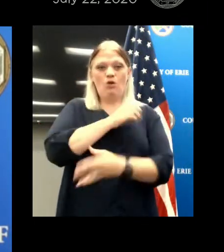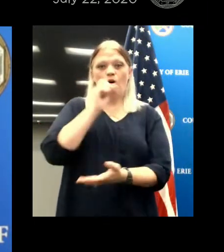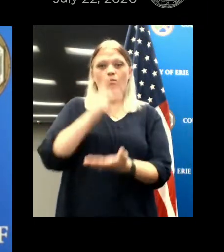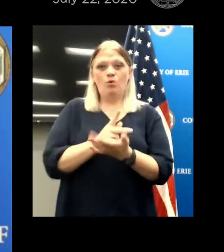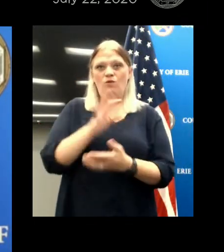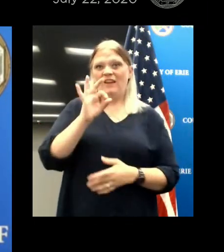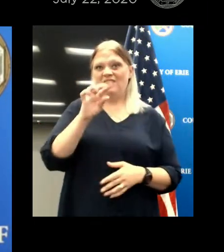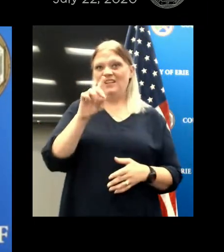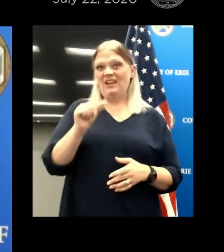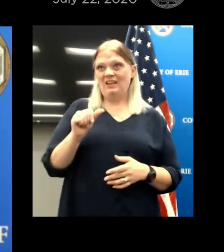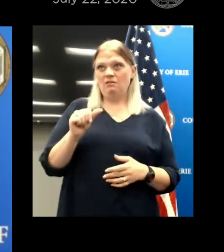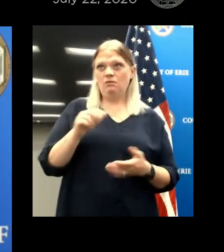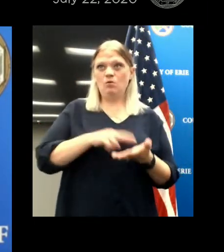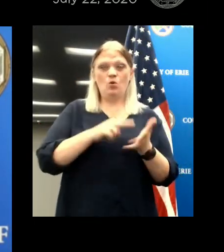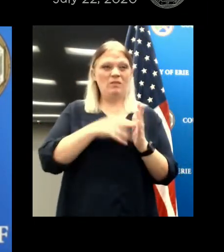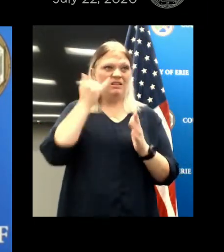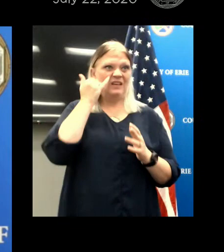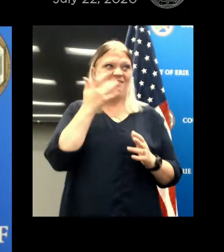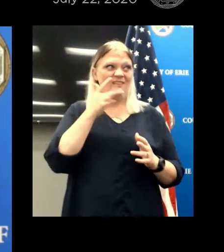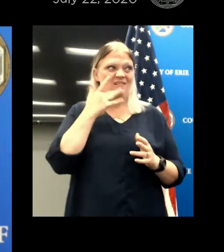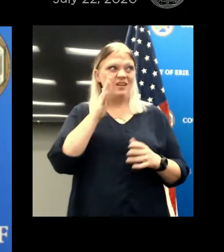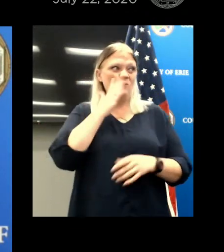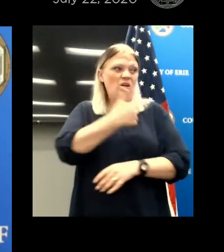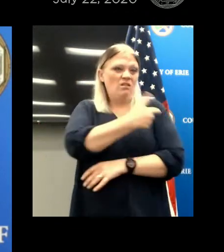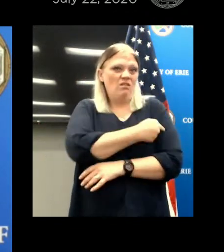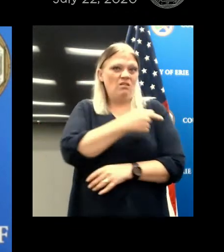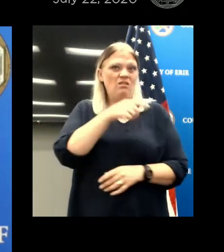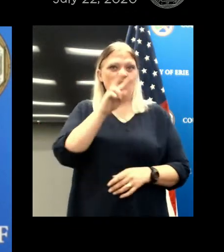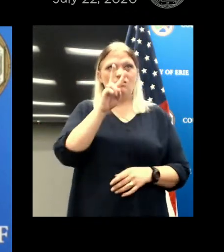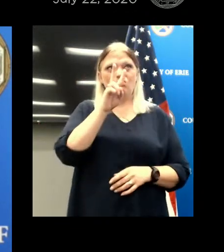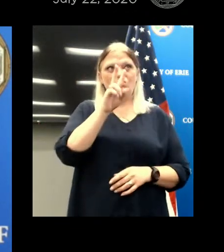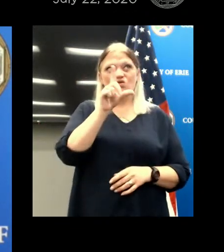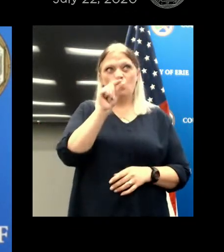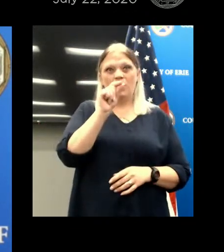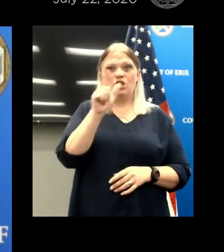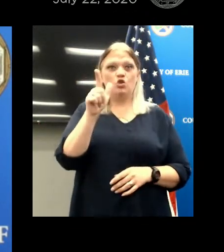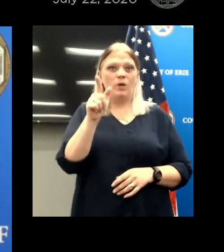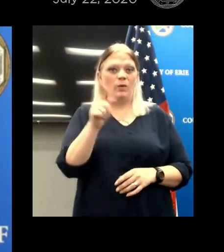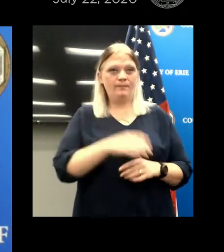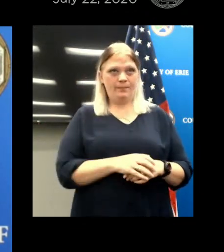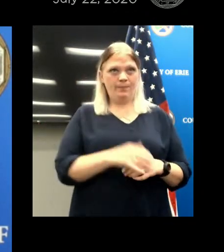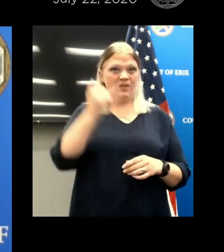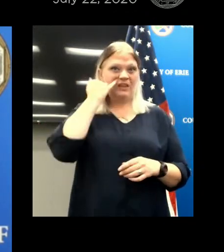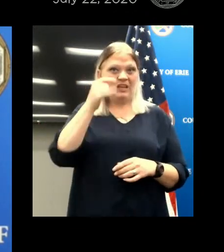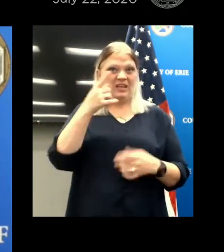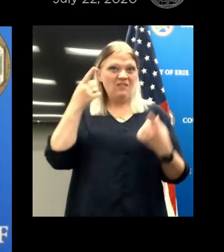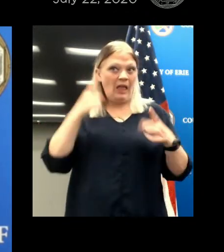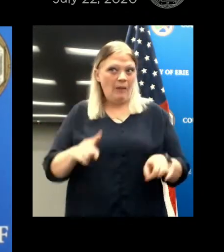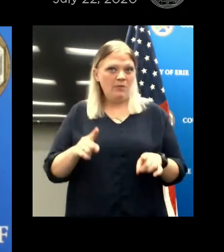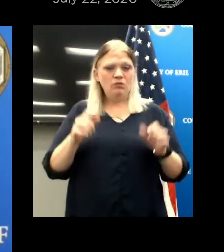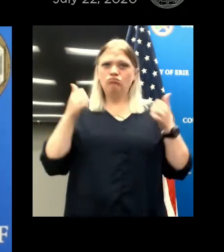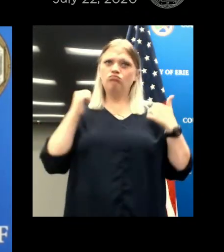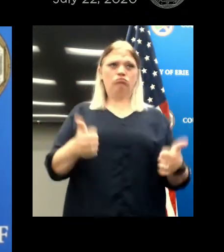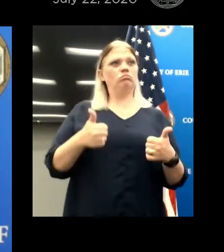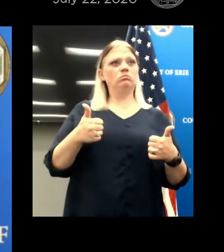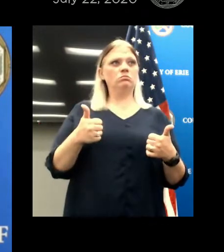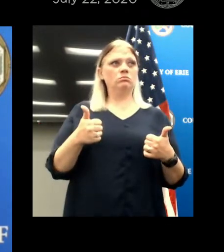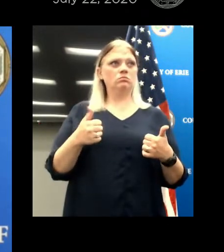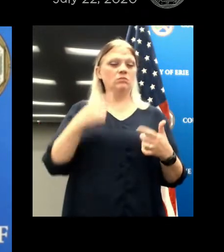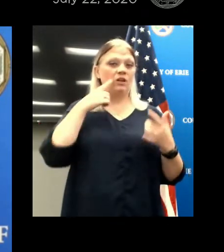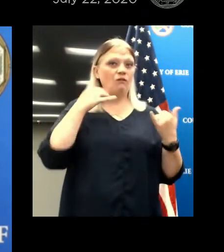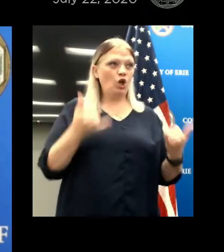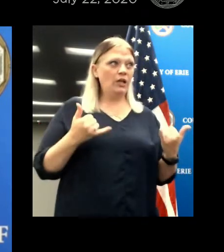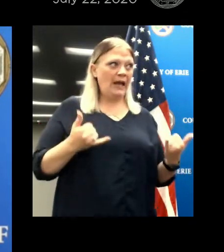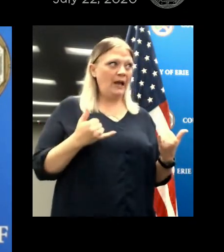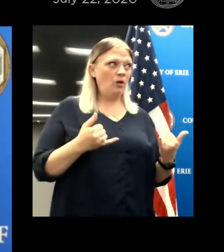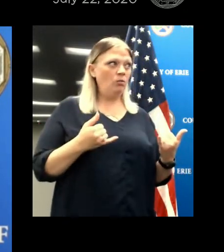by the FDA, which means if we're lucky, we'd have a vaccine sometime in 2021. If that happens, great. In the meantime,